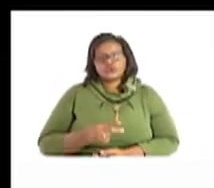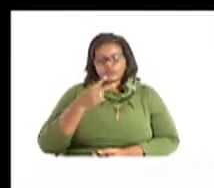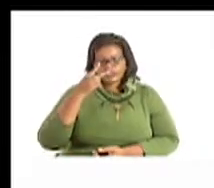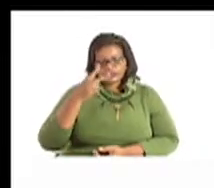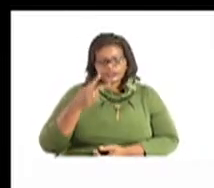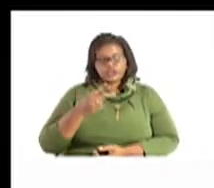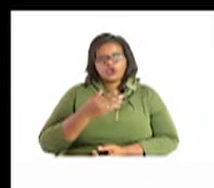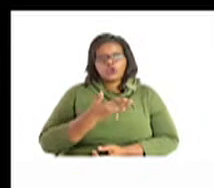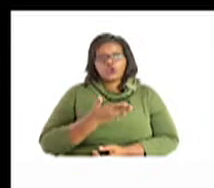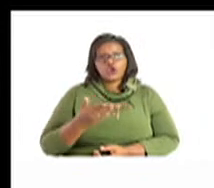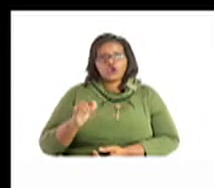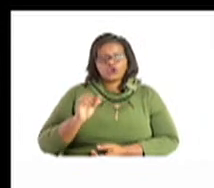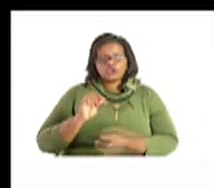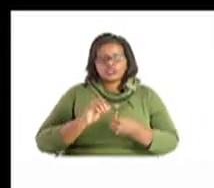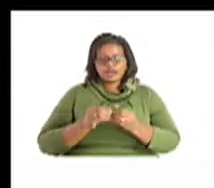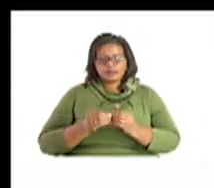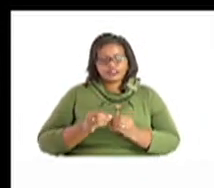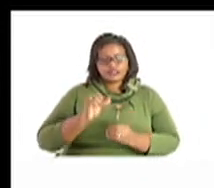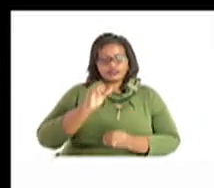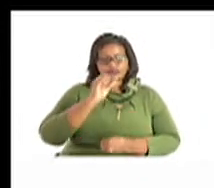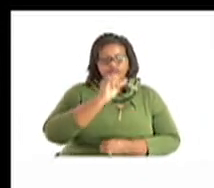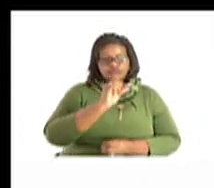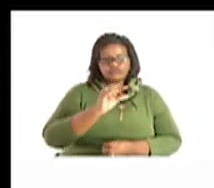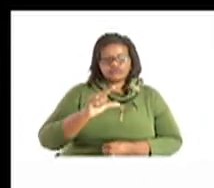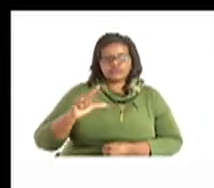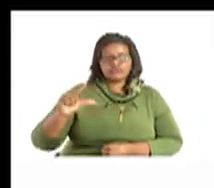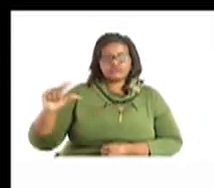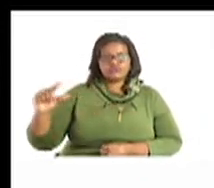Then the last one is